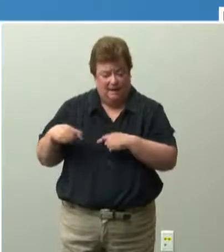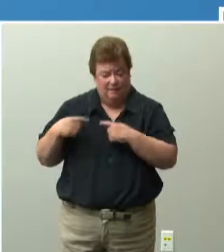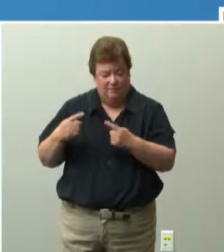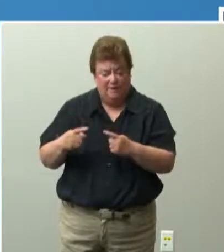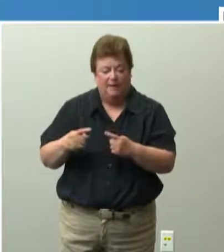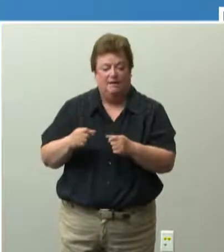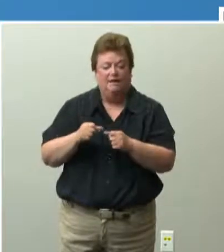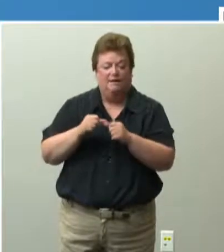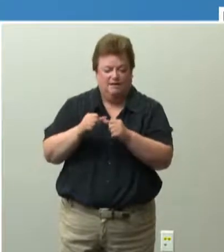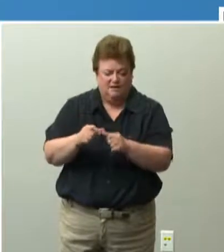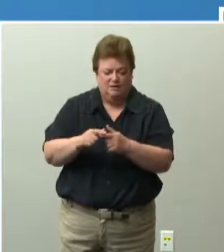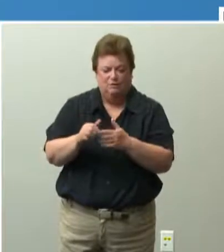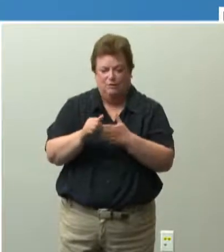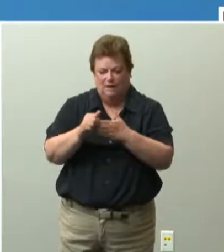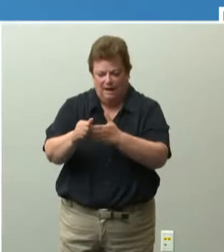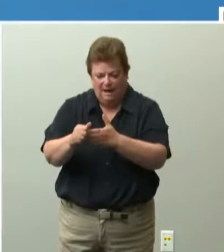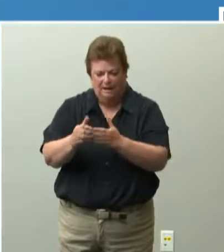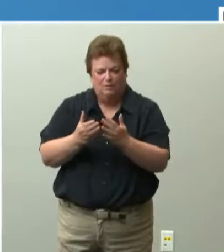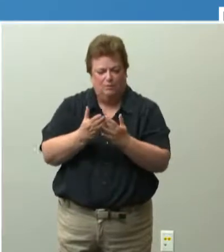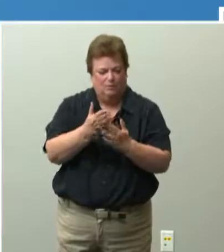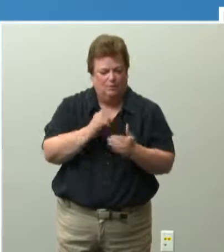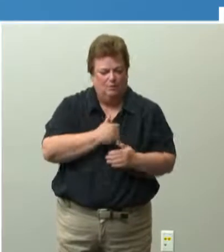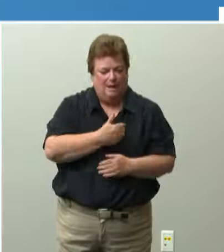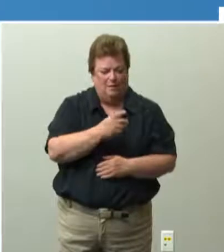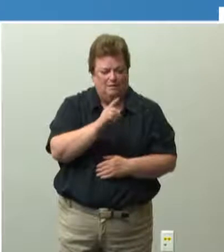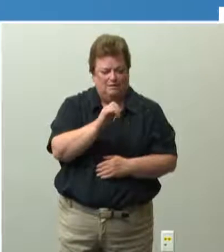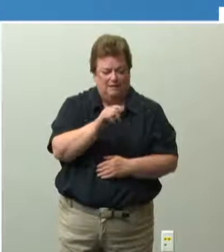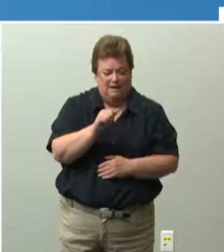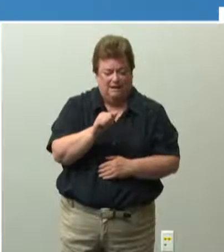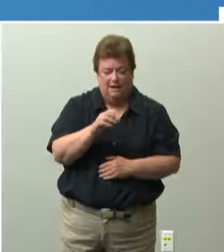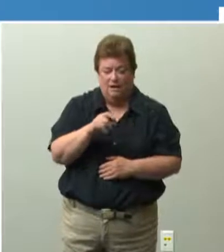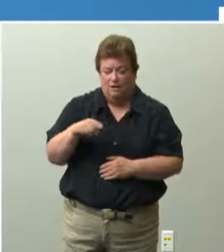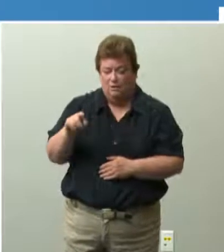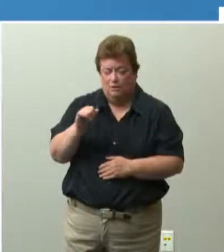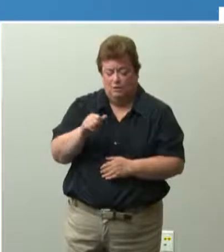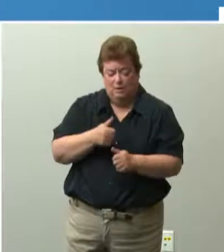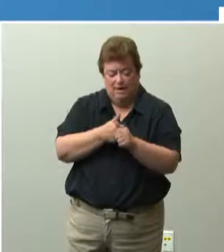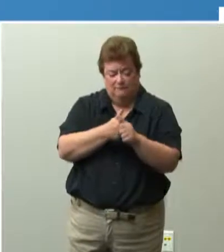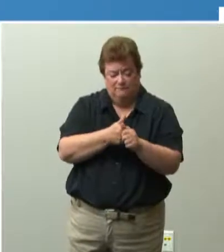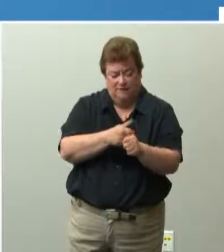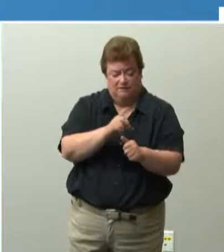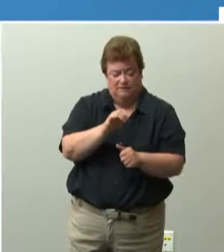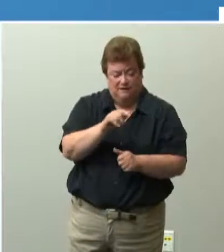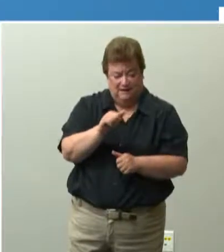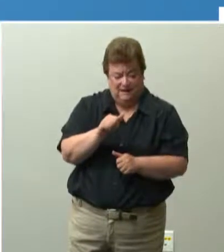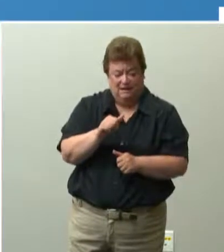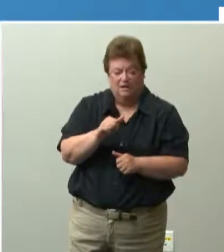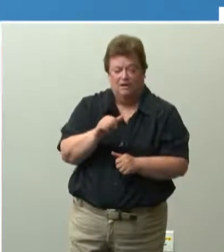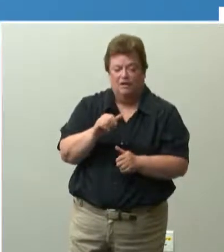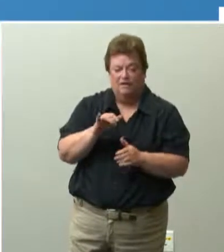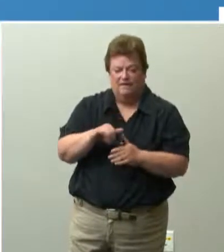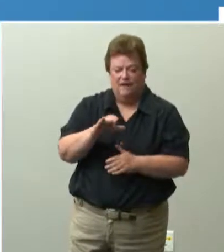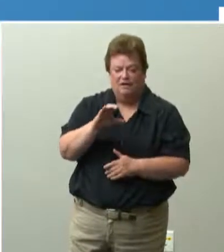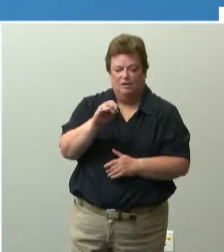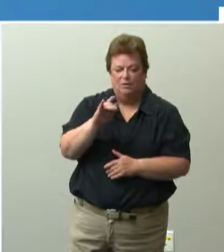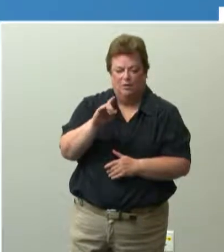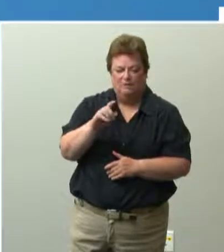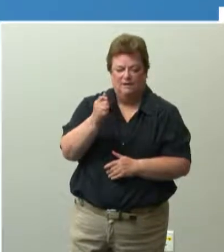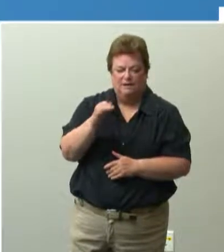by the latest data, and residents can track our local data dial via the COVID-19